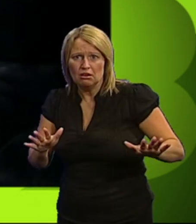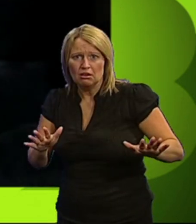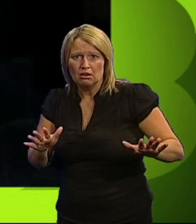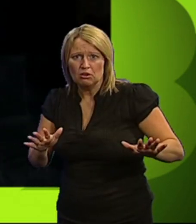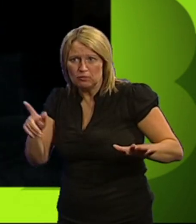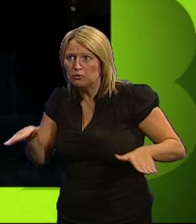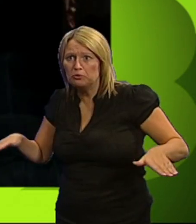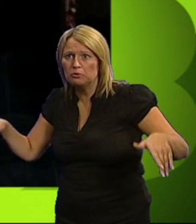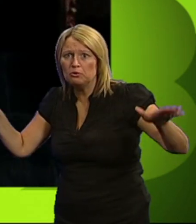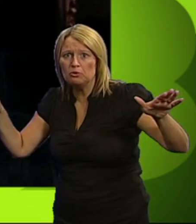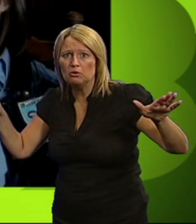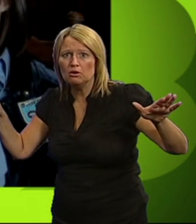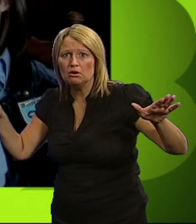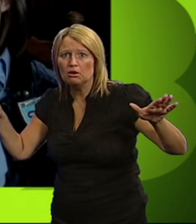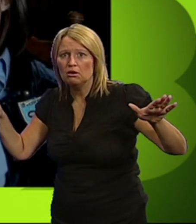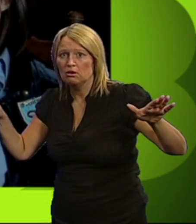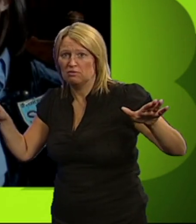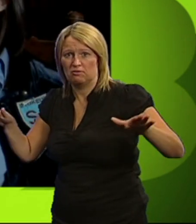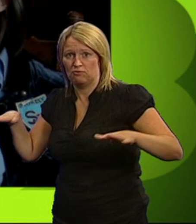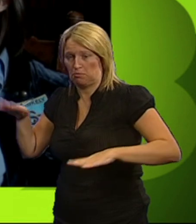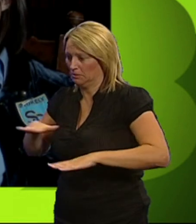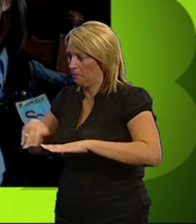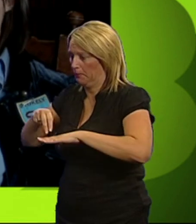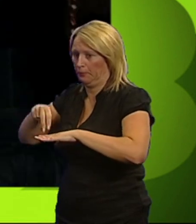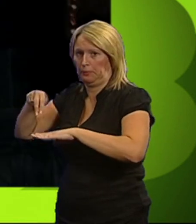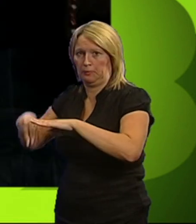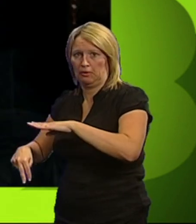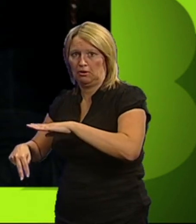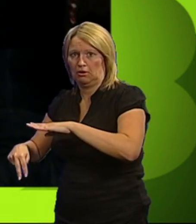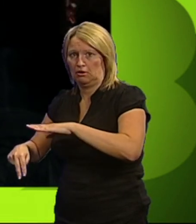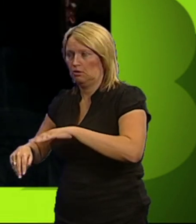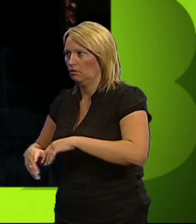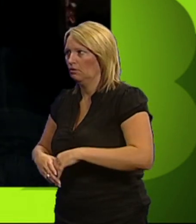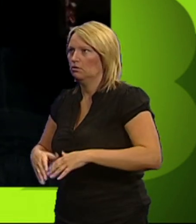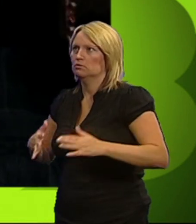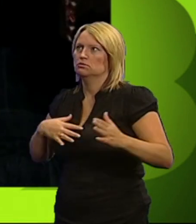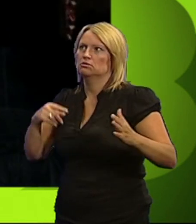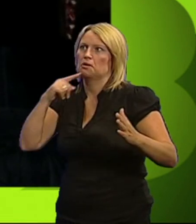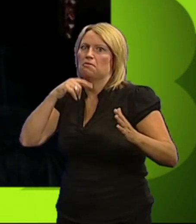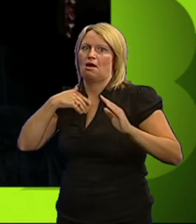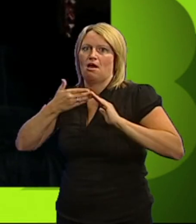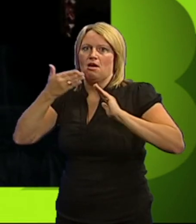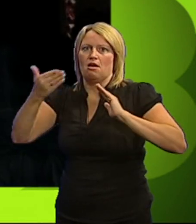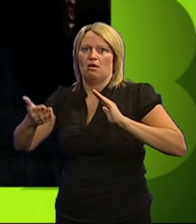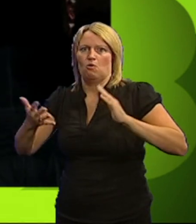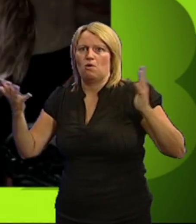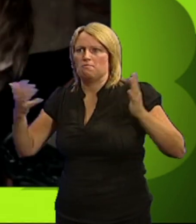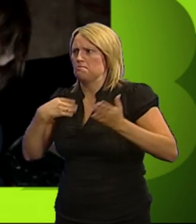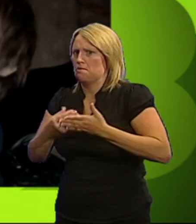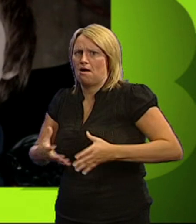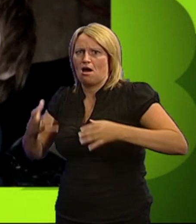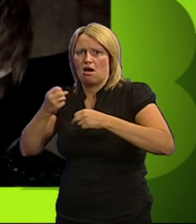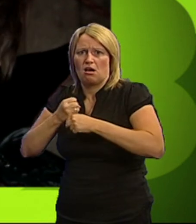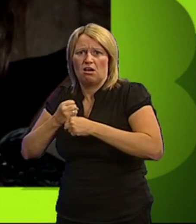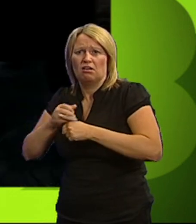You did it. You flew. Yeah, from the table to the ground. Oh, my son and heir. Where's my money bag? Dad, for